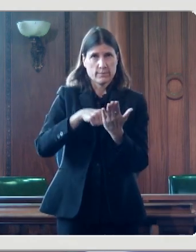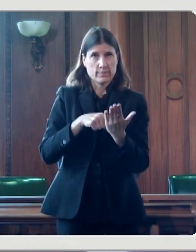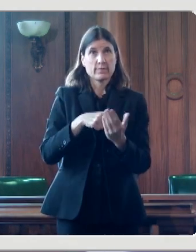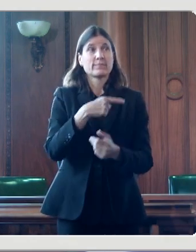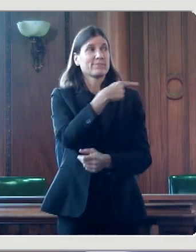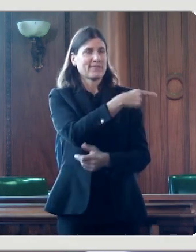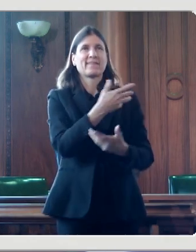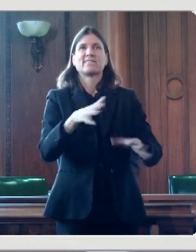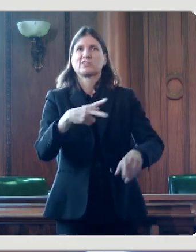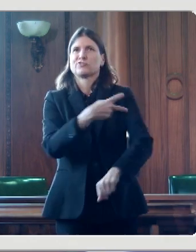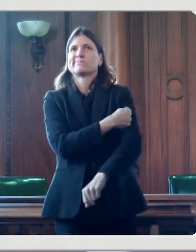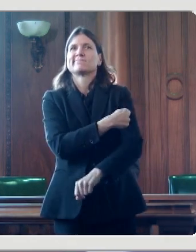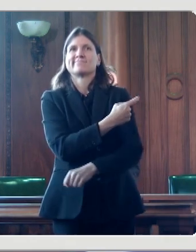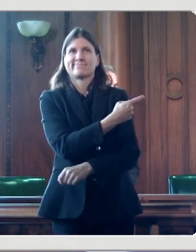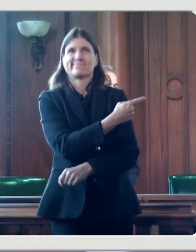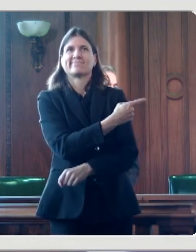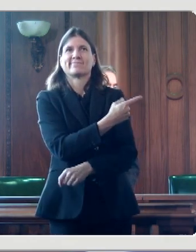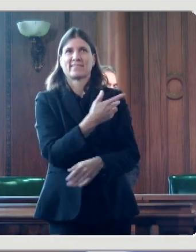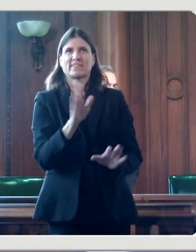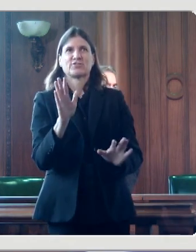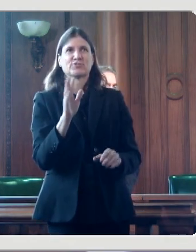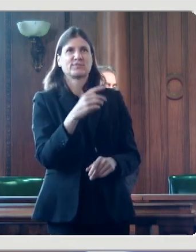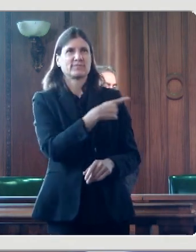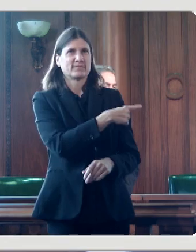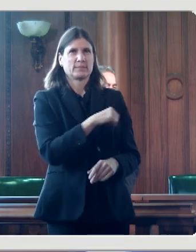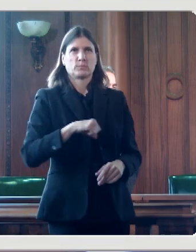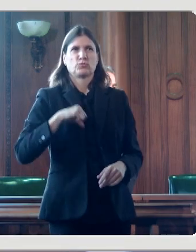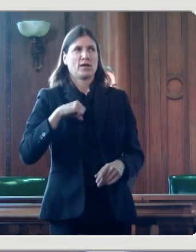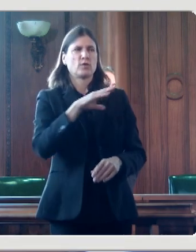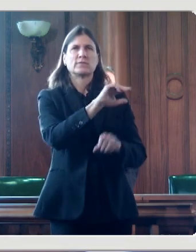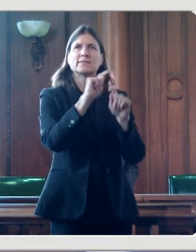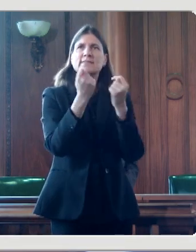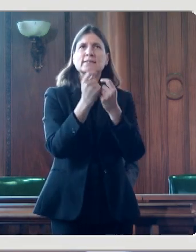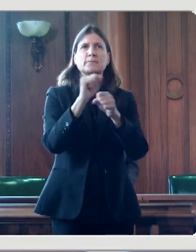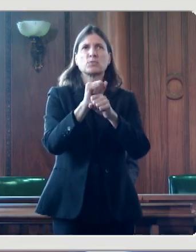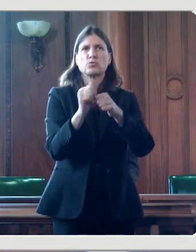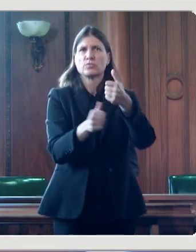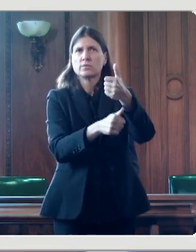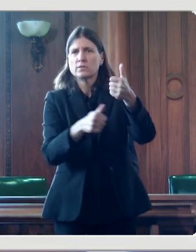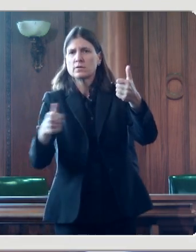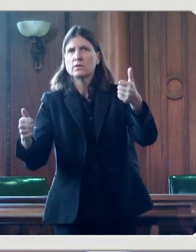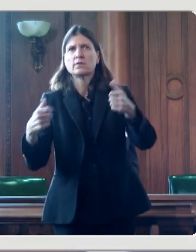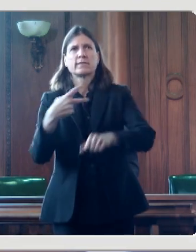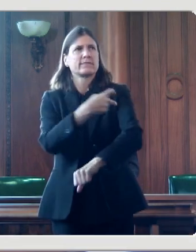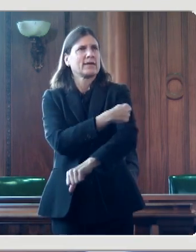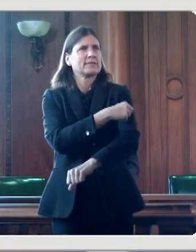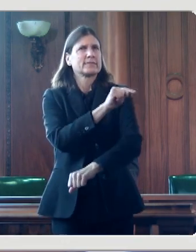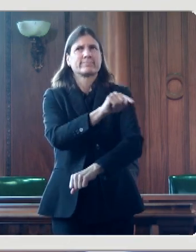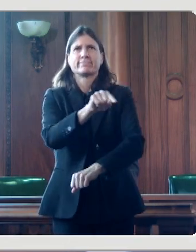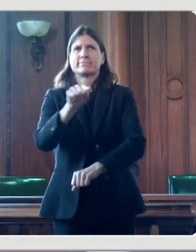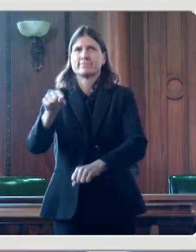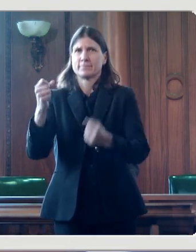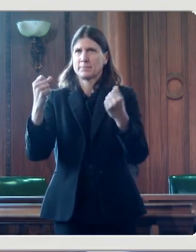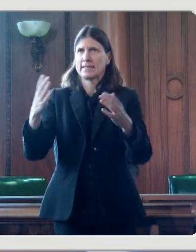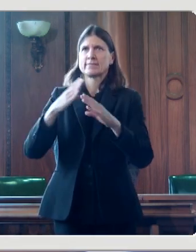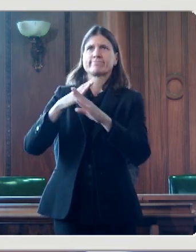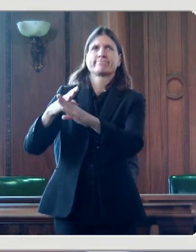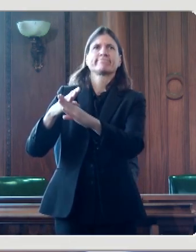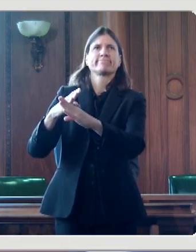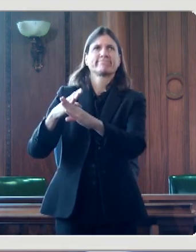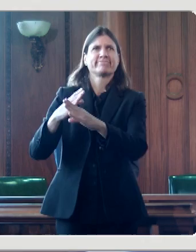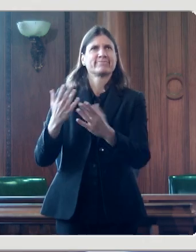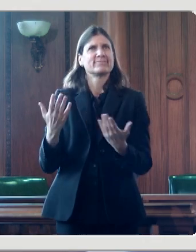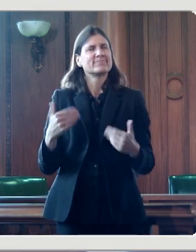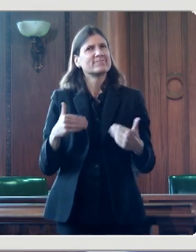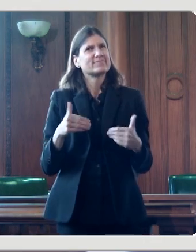of science that this vaccine represents, or more filled with promise for this year. Now,